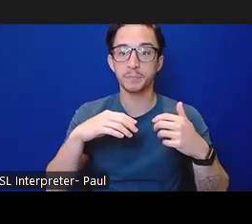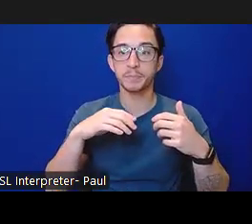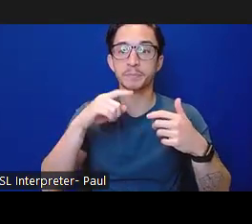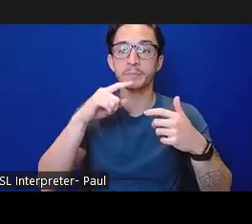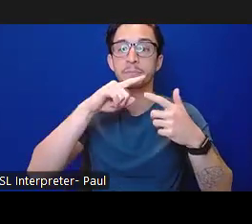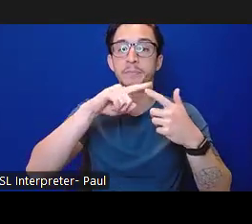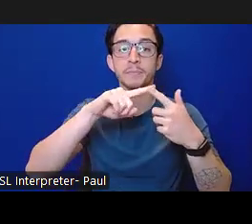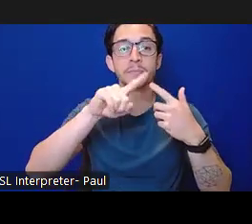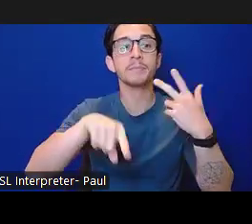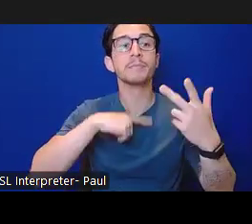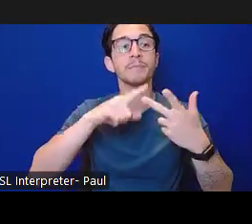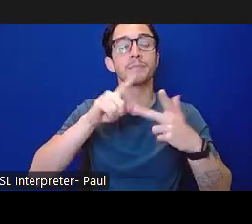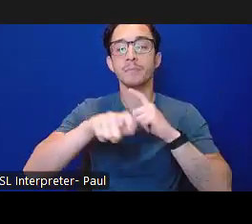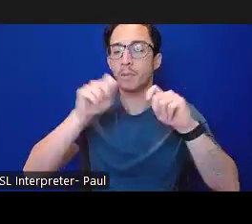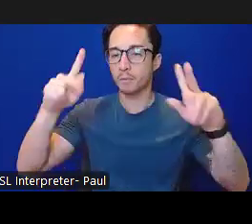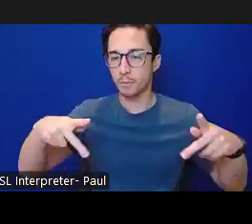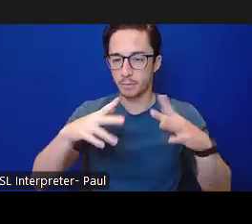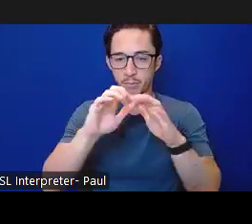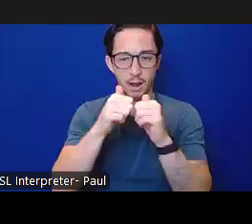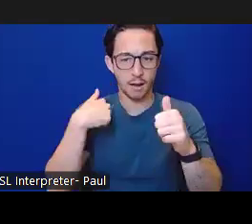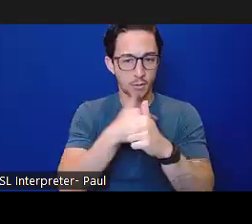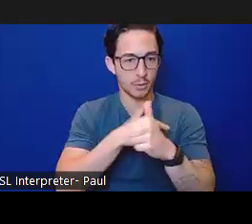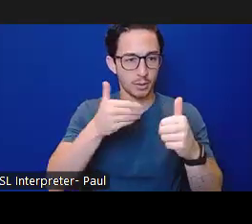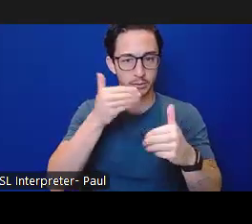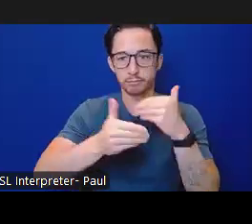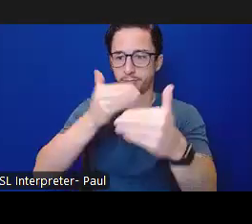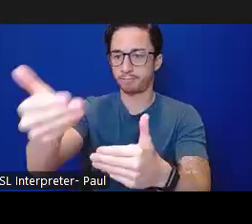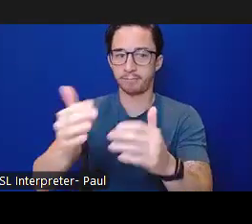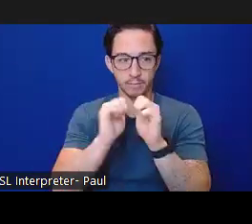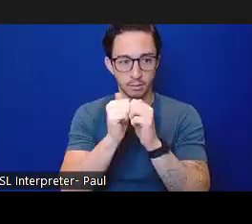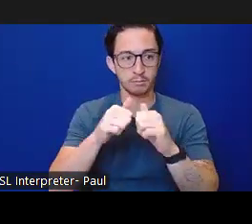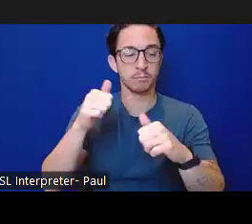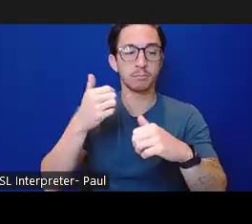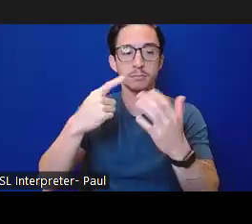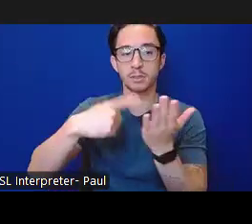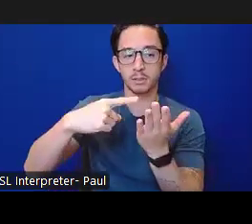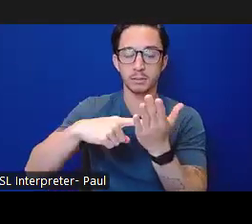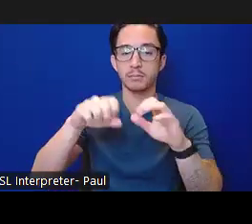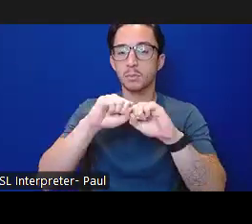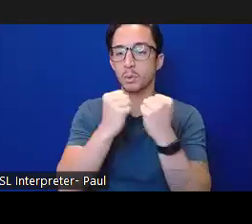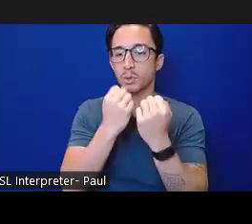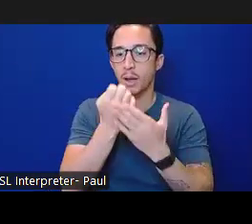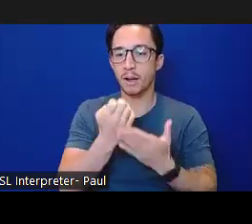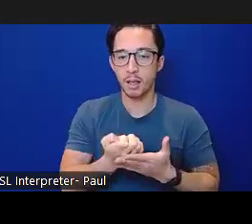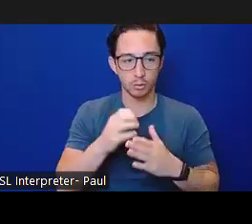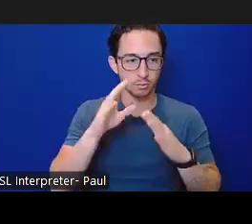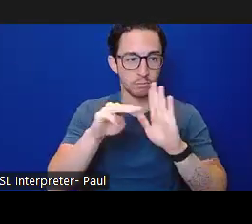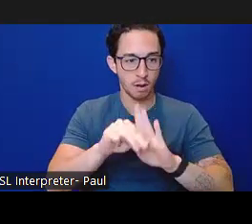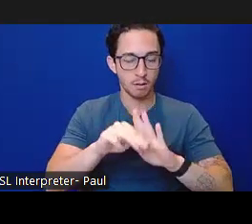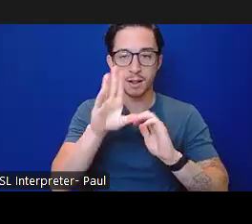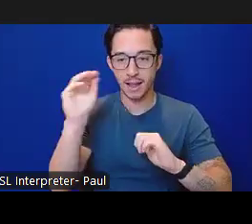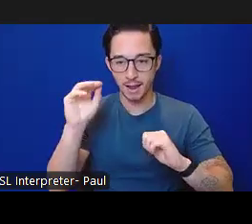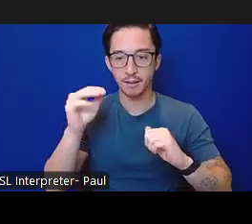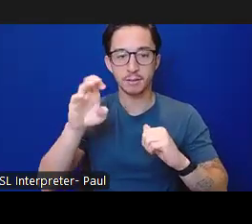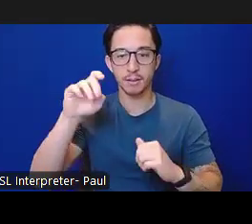And then we'll wrap up with how do we move forward. So we'll touch on the socio-ecological model and equity.